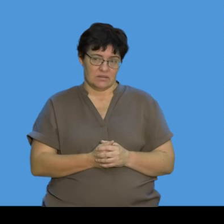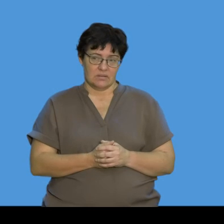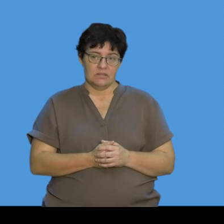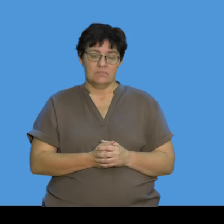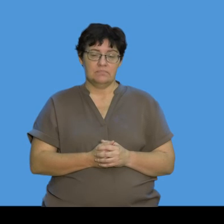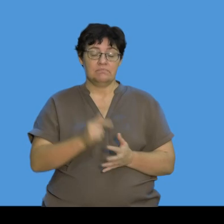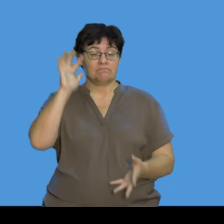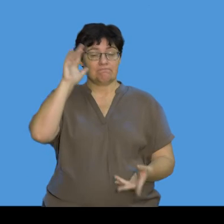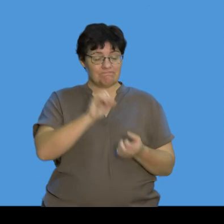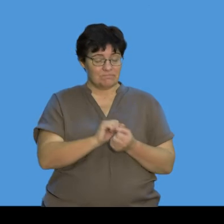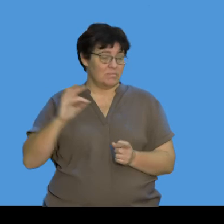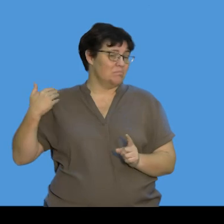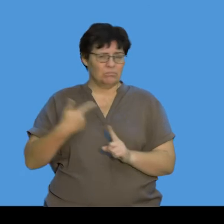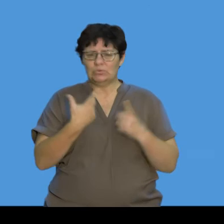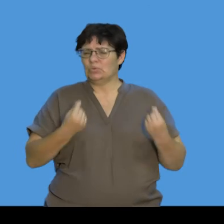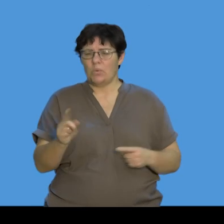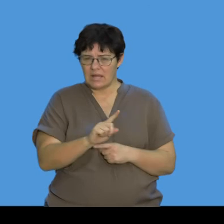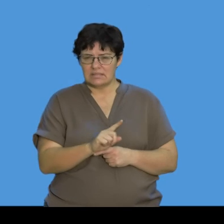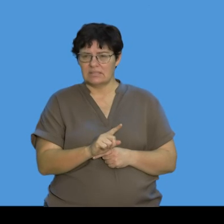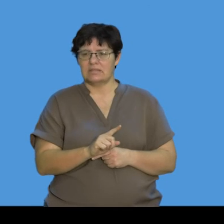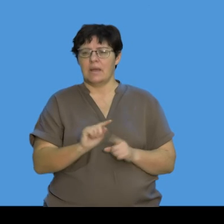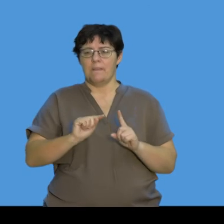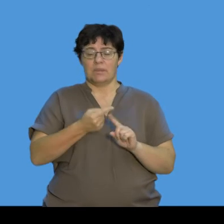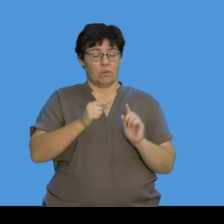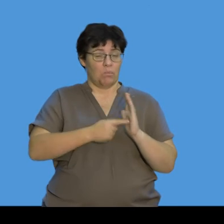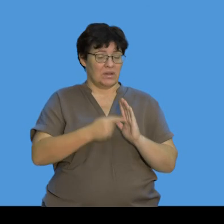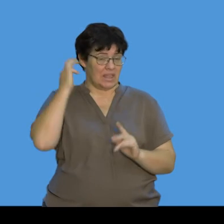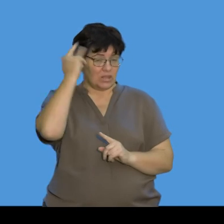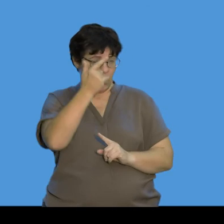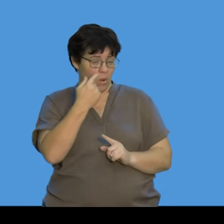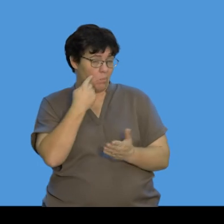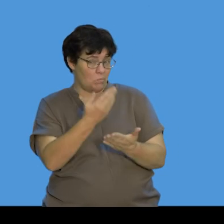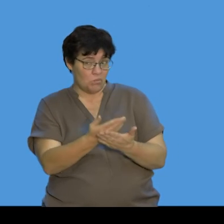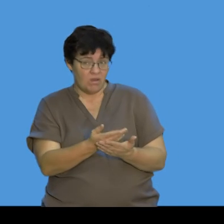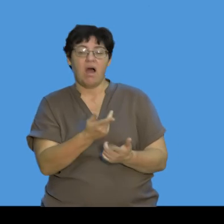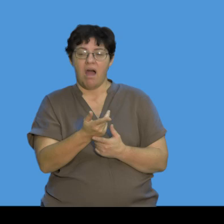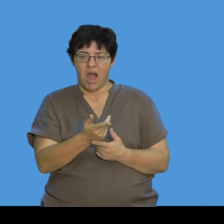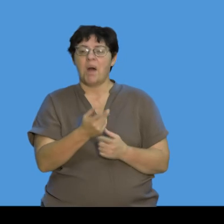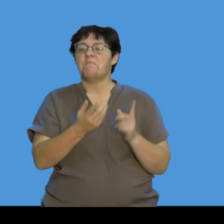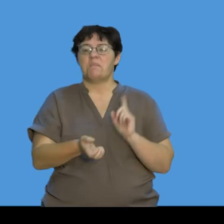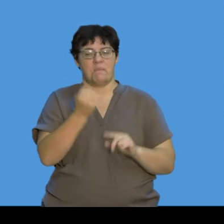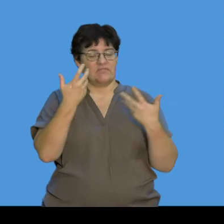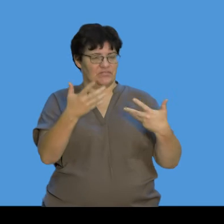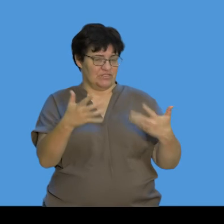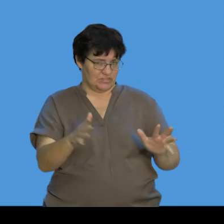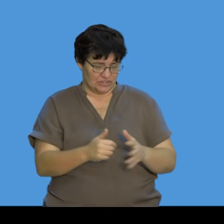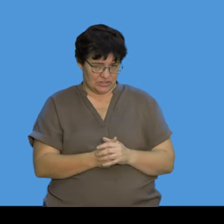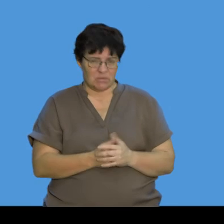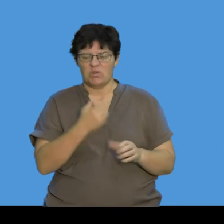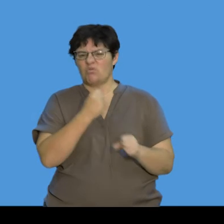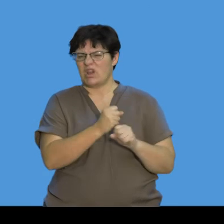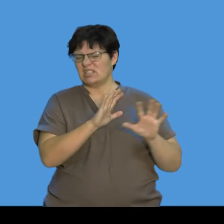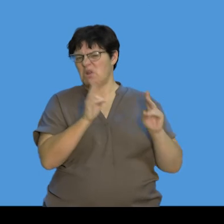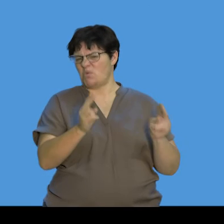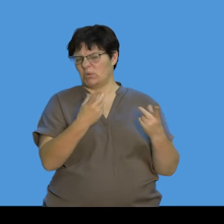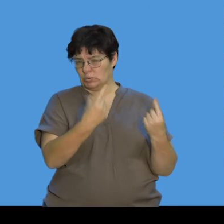the summary, you must recall the midpoint theorem, which you did when you started doing your core maths, which is normally in grade